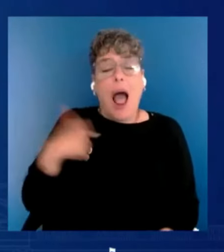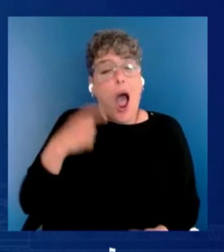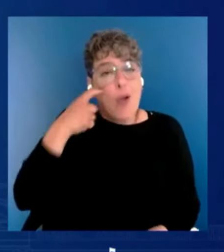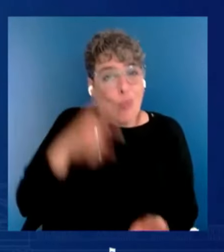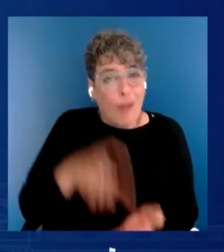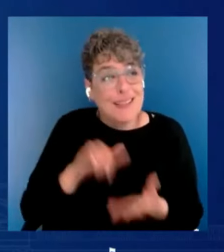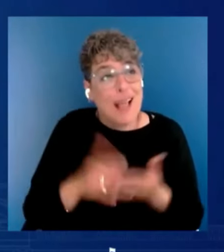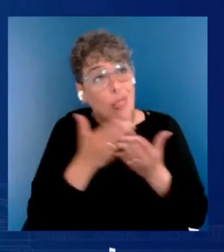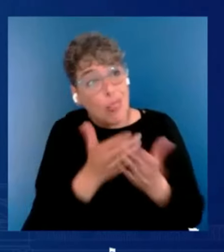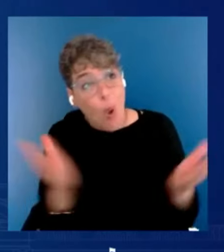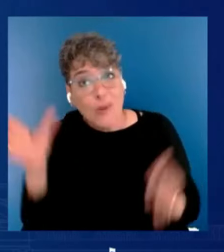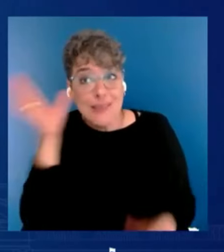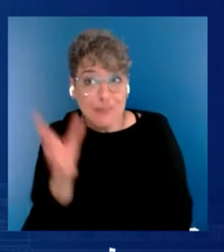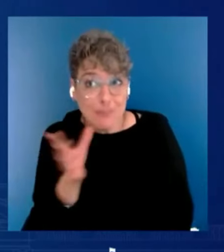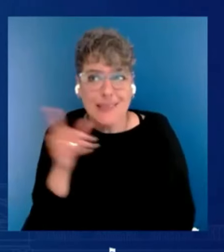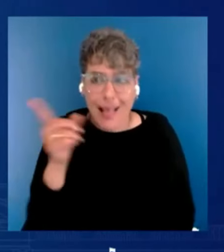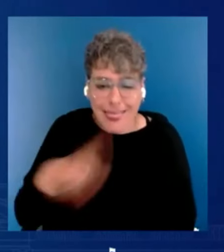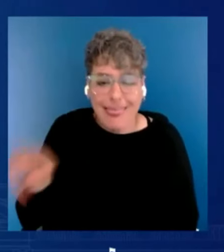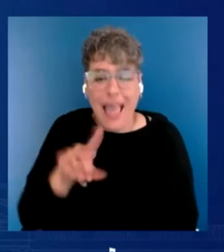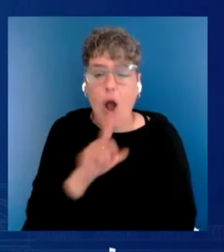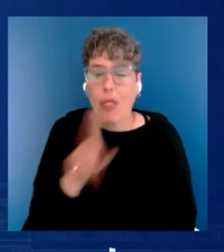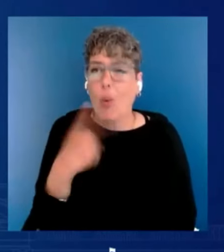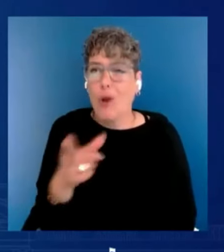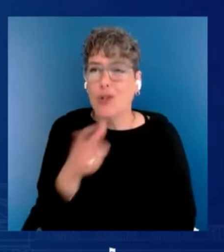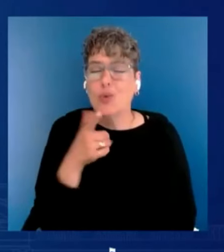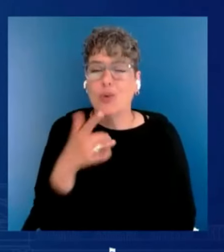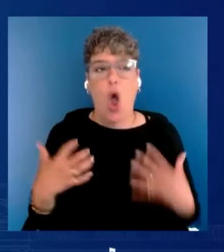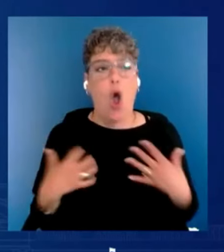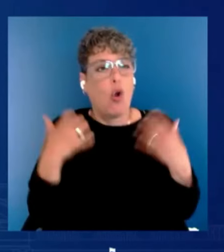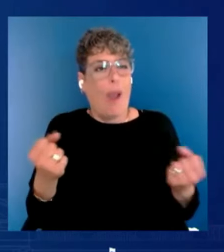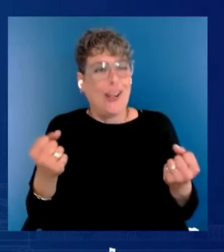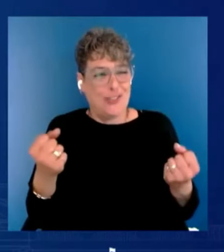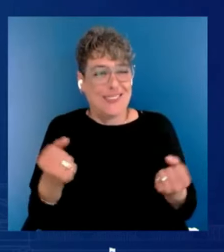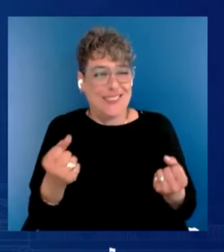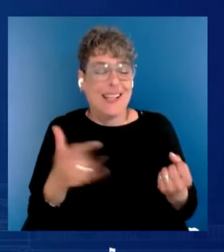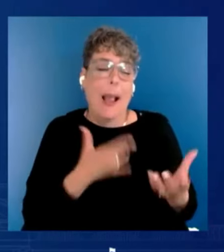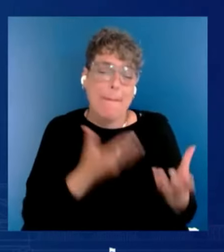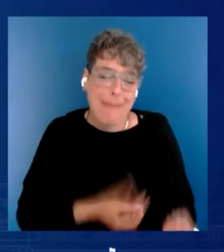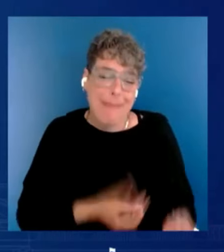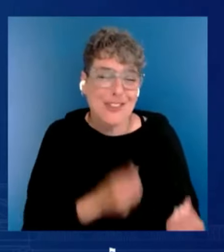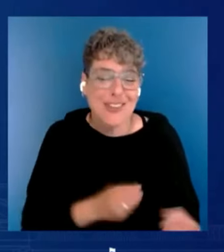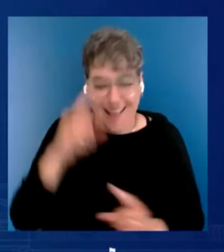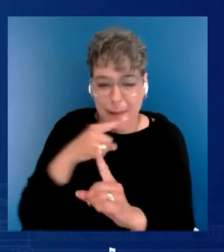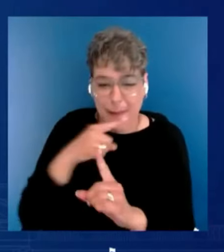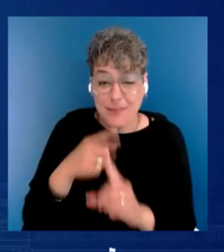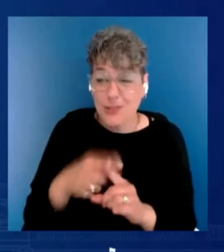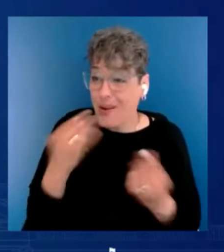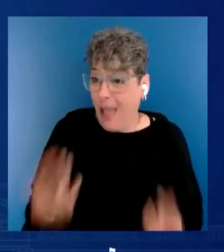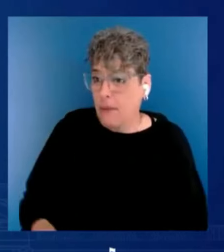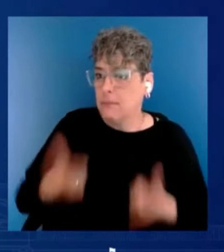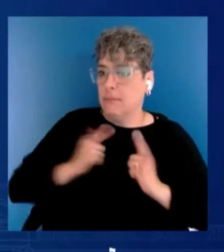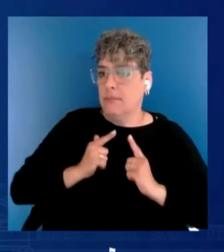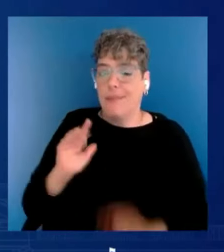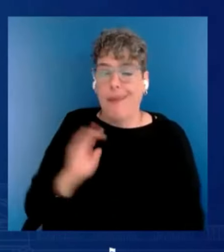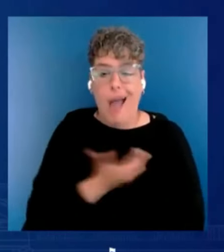courageous optimists, and that part of our job as an AAPI community is to now continue in their footsteps and make that dream